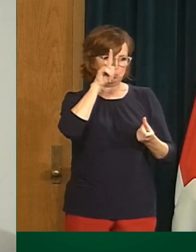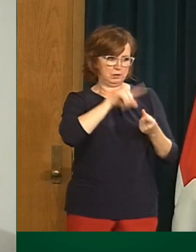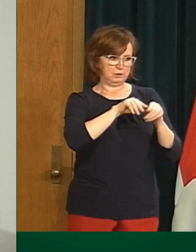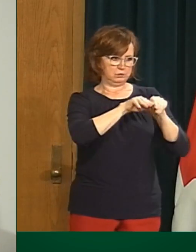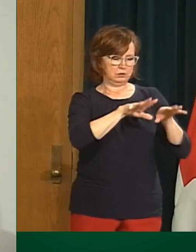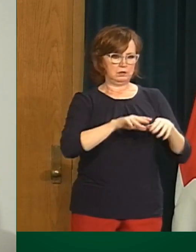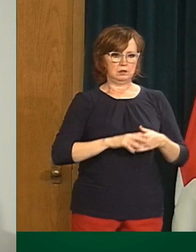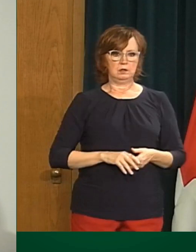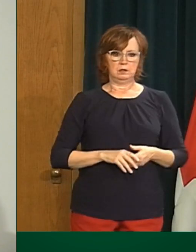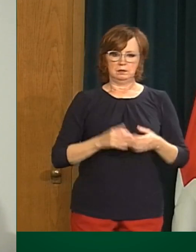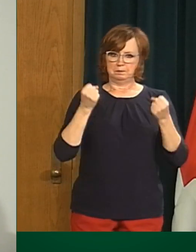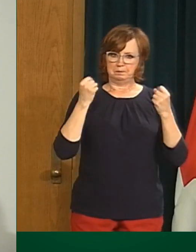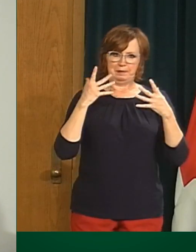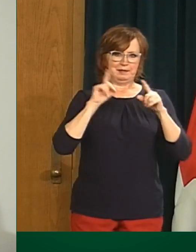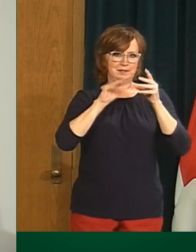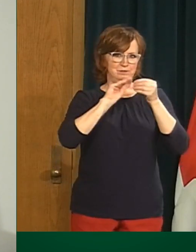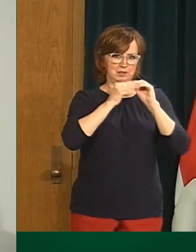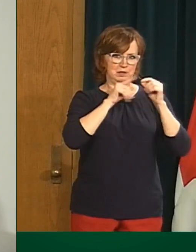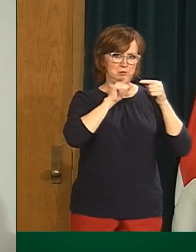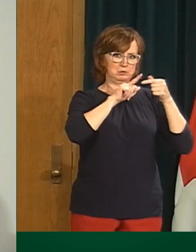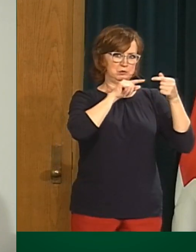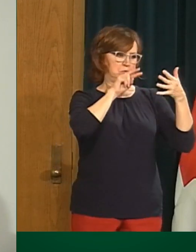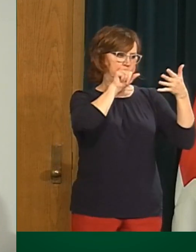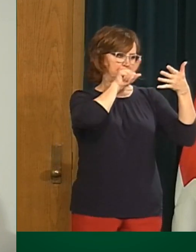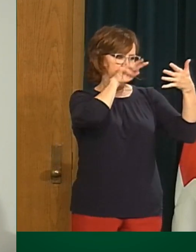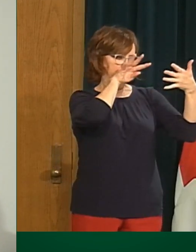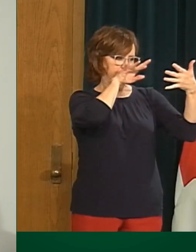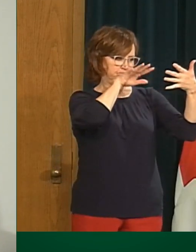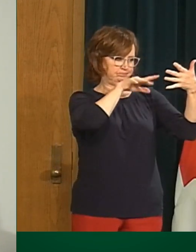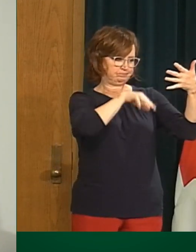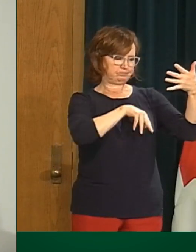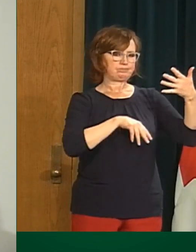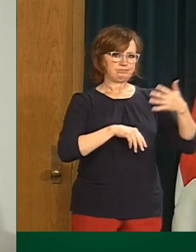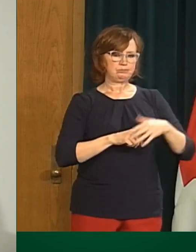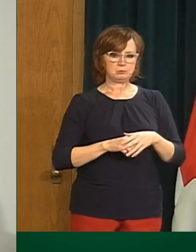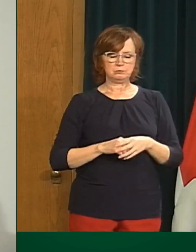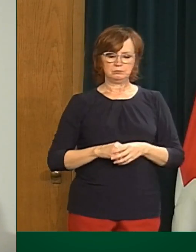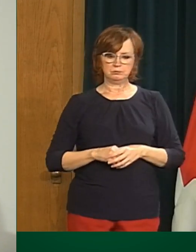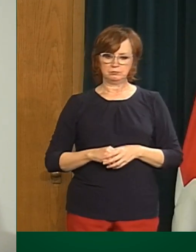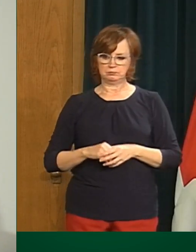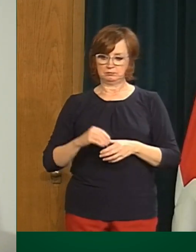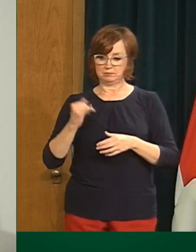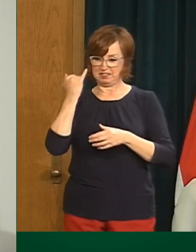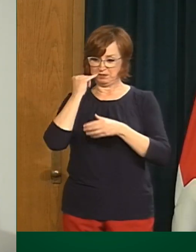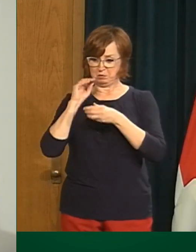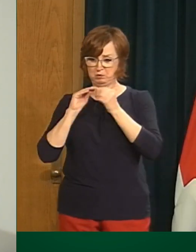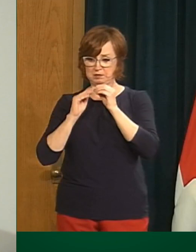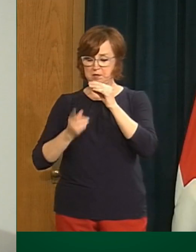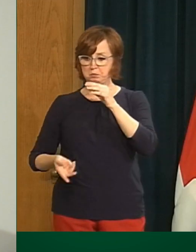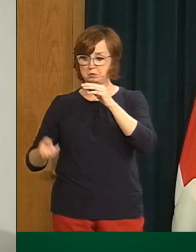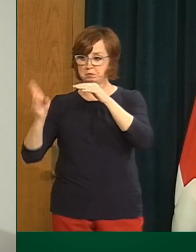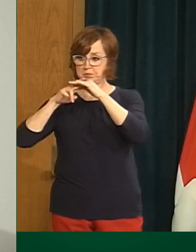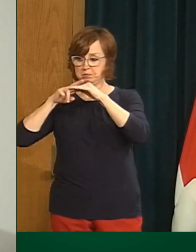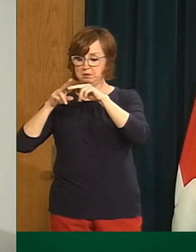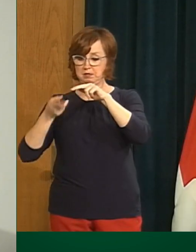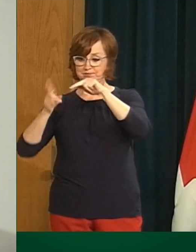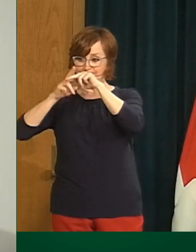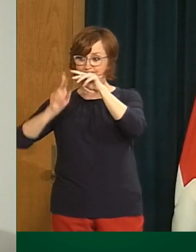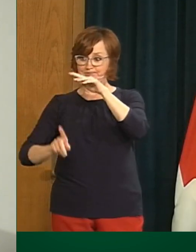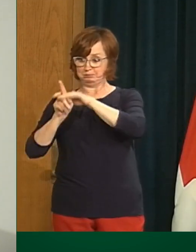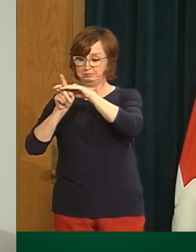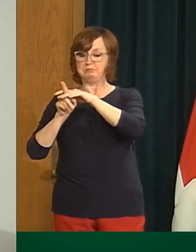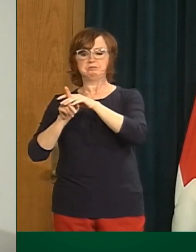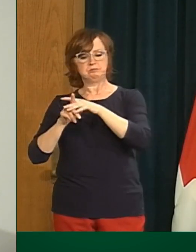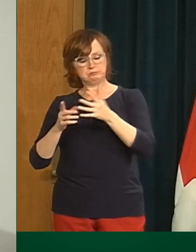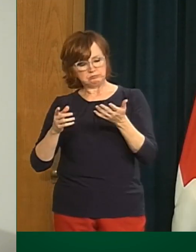several metrics that we are monitoring very closely. And obviously, whenever our numbers go up, we are concerned, and we try to make sure that we can,